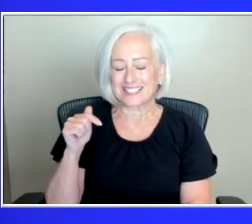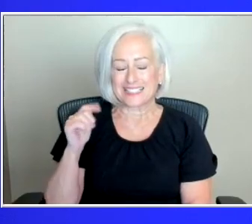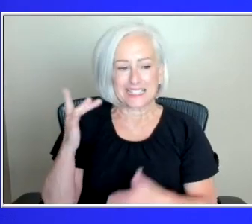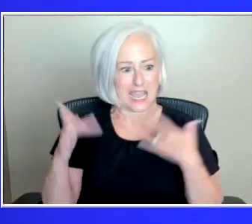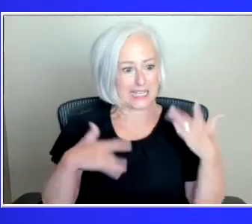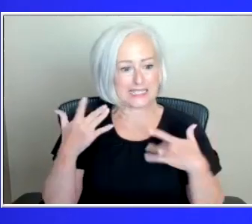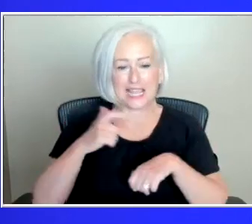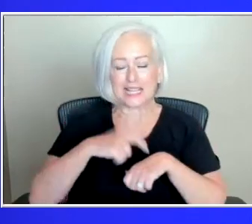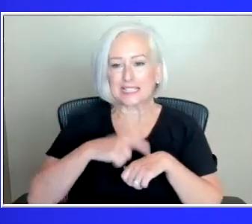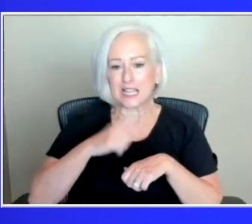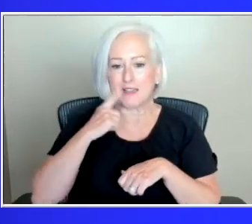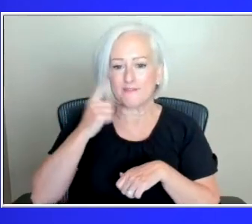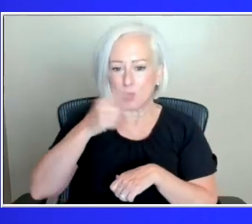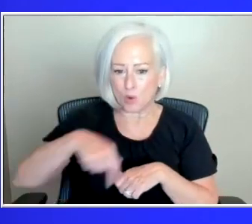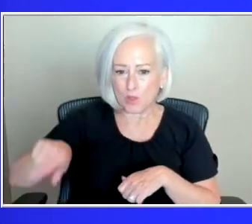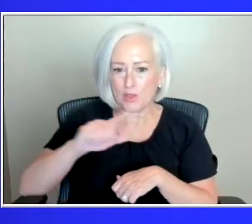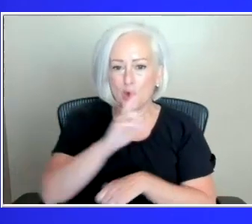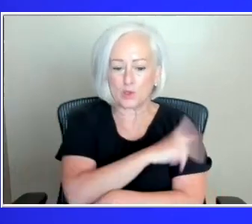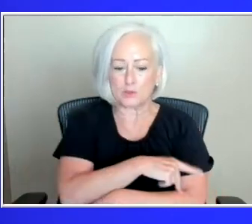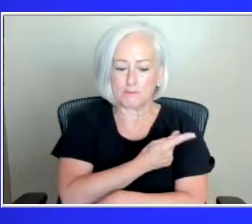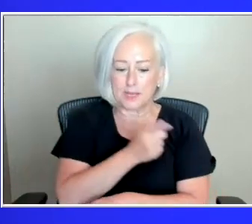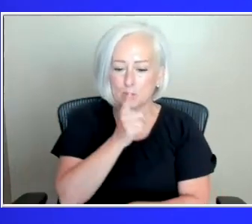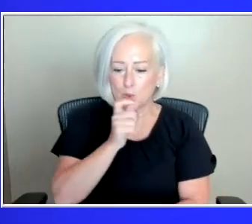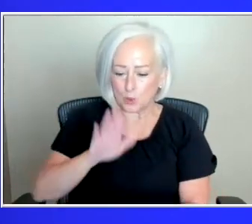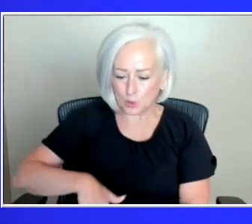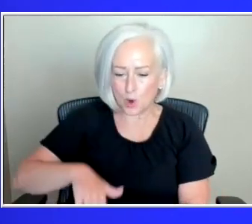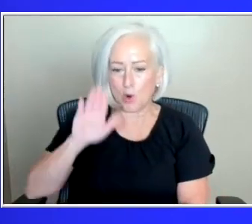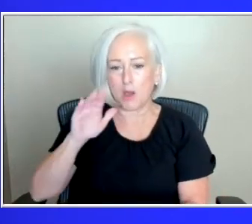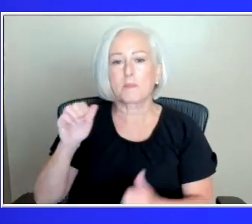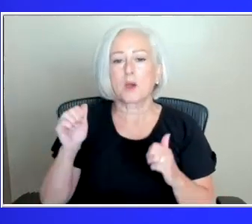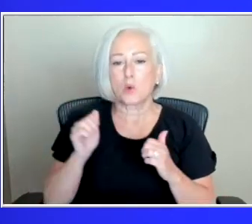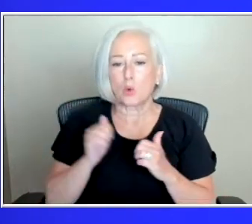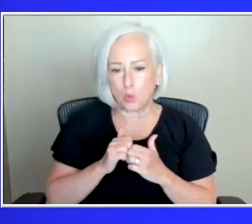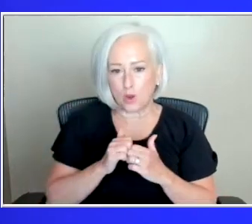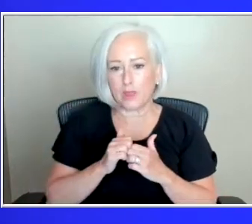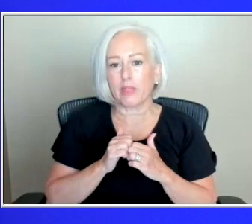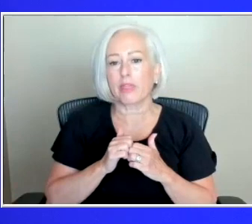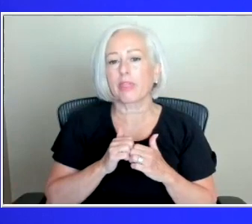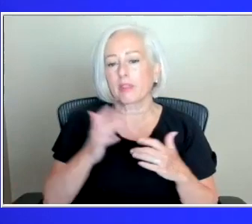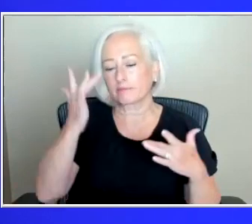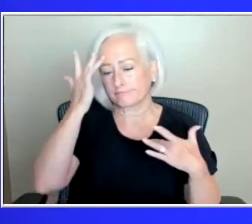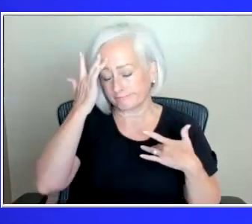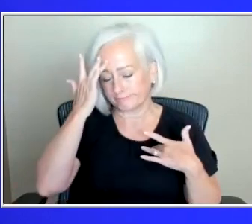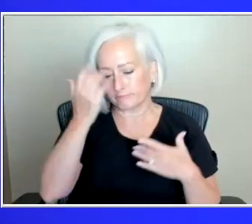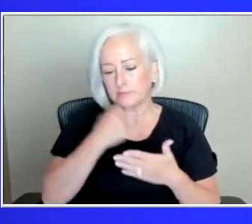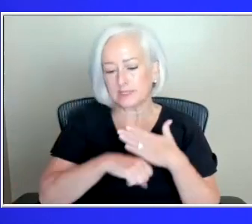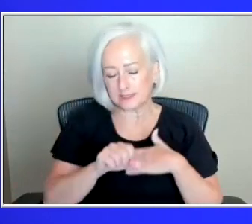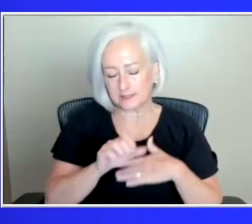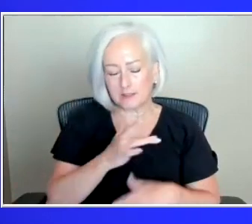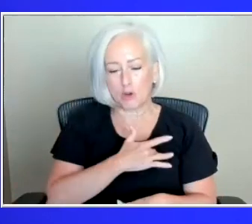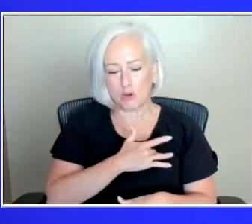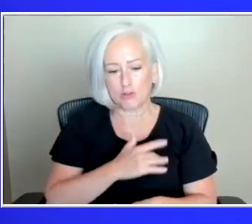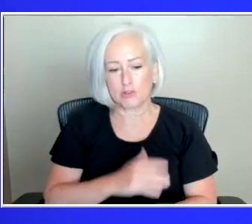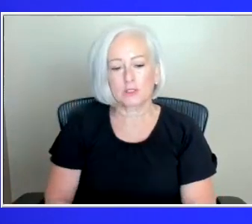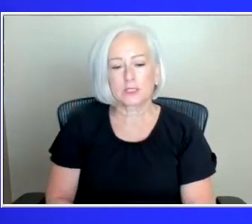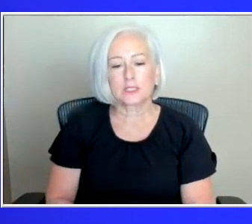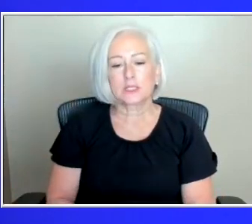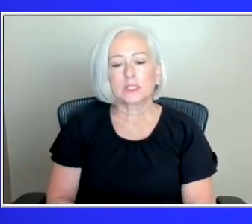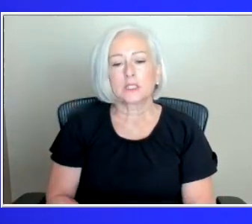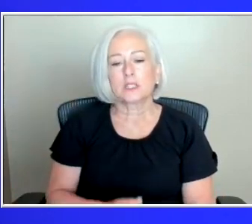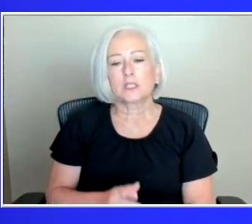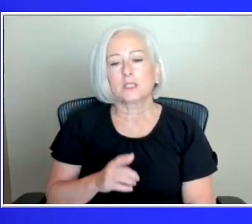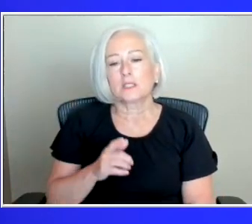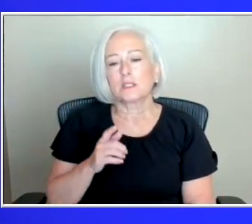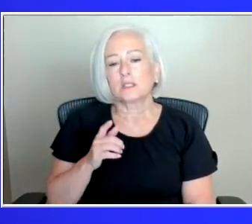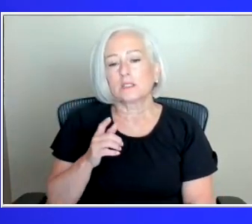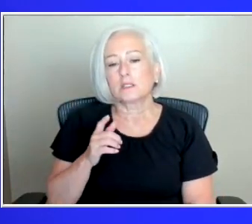these patients who grew up with congenital heart disease and are now living with the benefits, but also the downside of